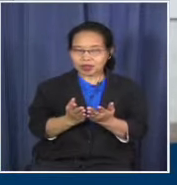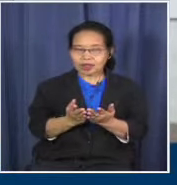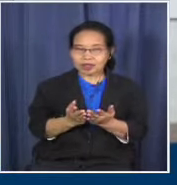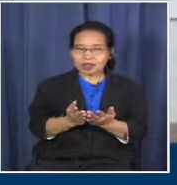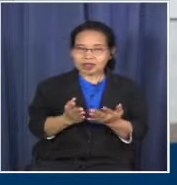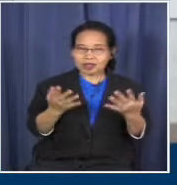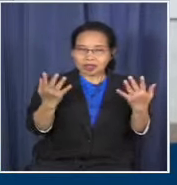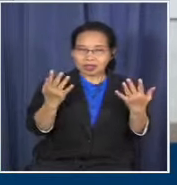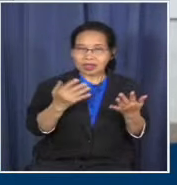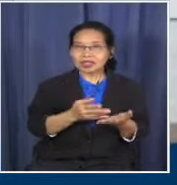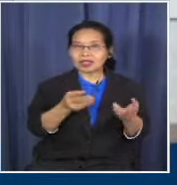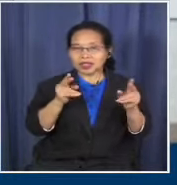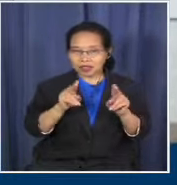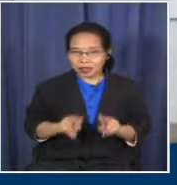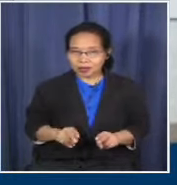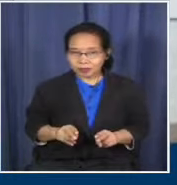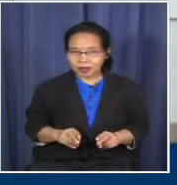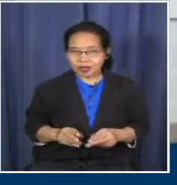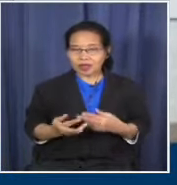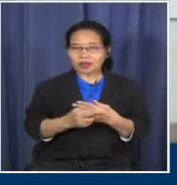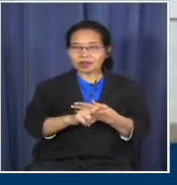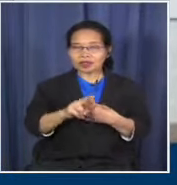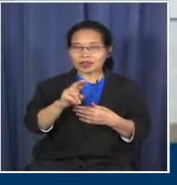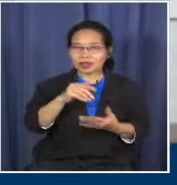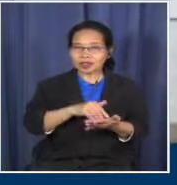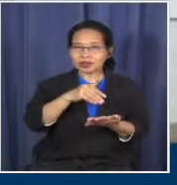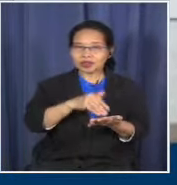One thing that the Bible is saying,